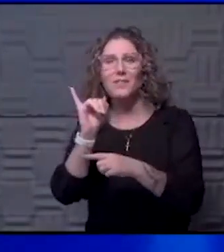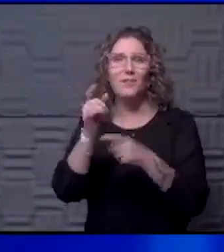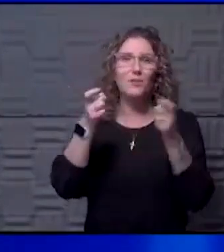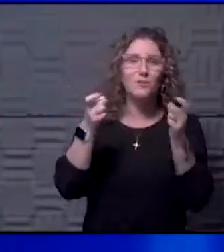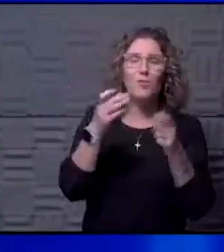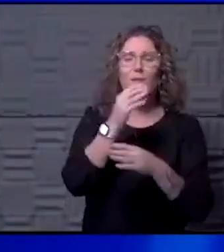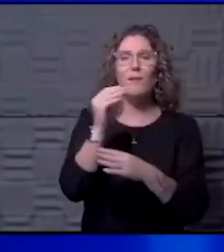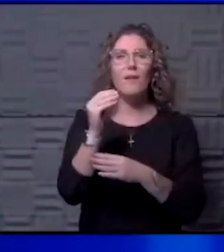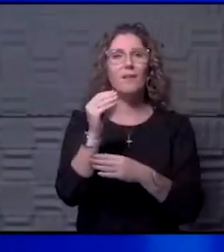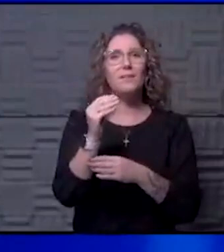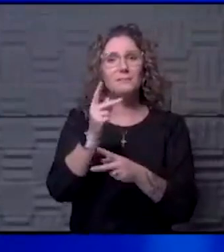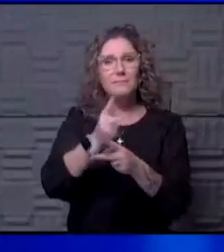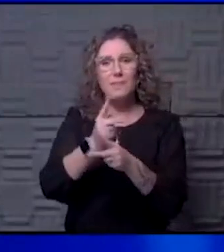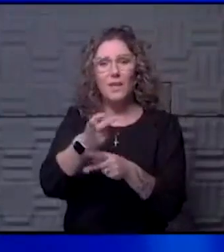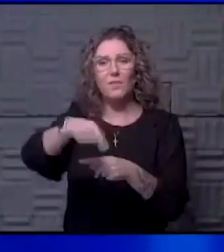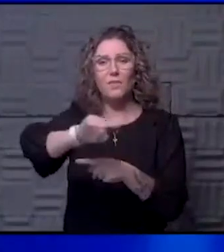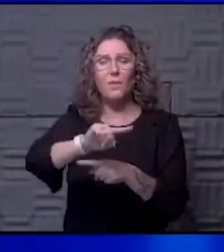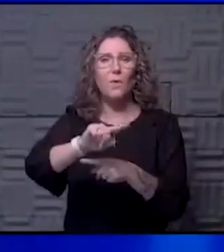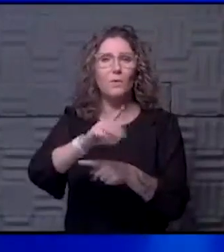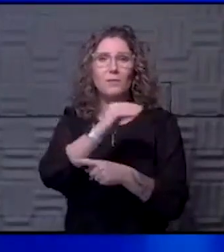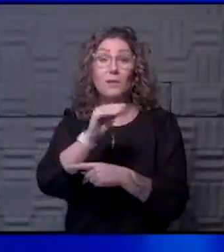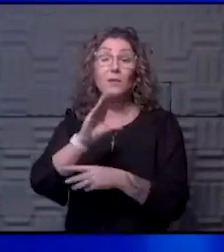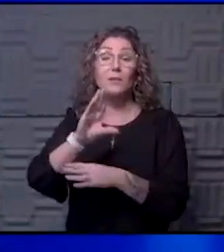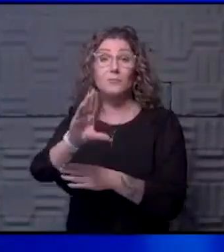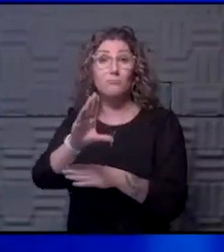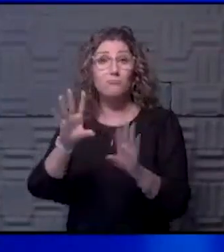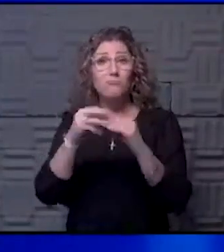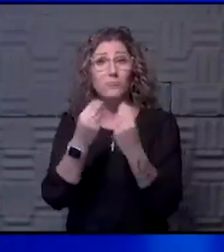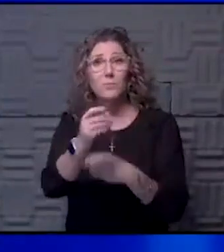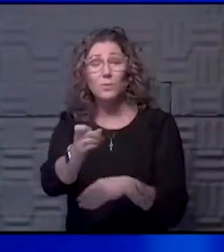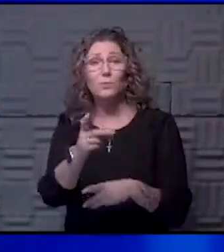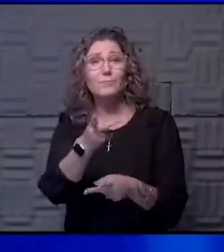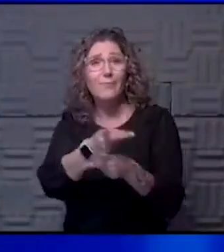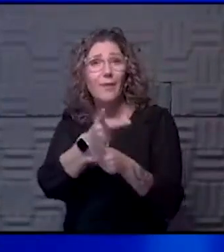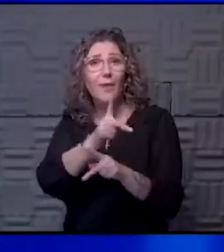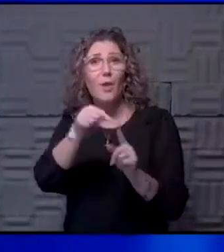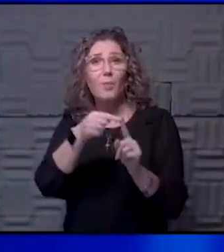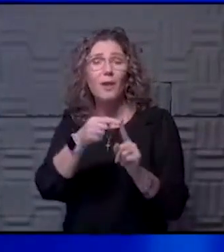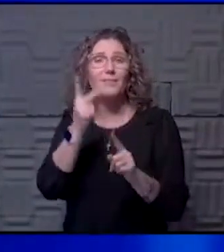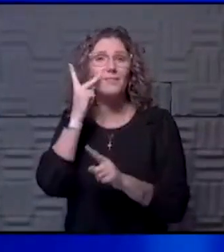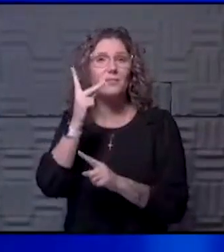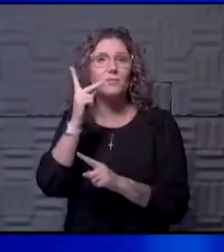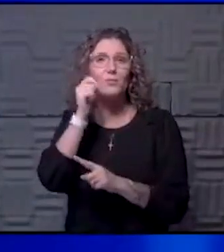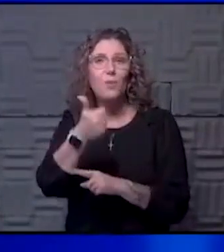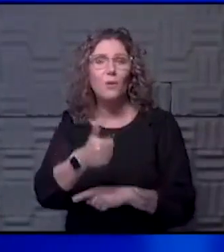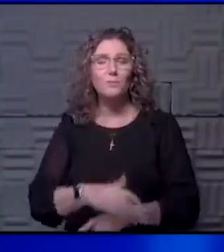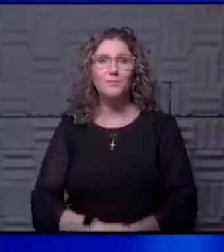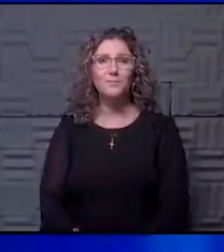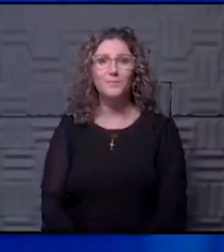Take care of those around you and those you care about, and we will see you back here tomorrow.